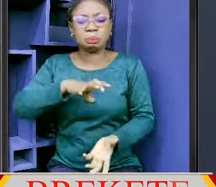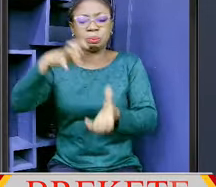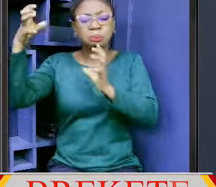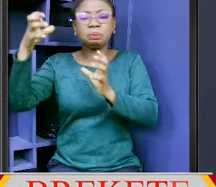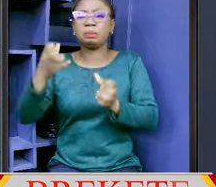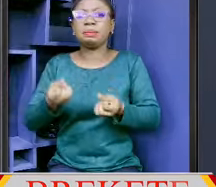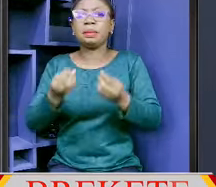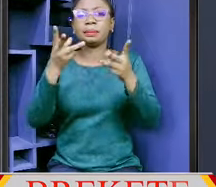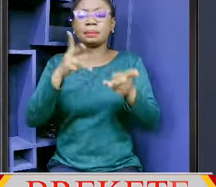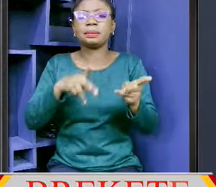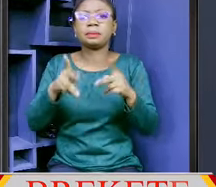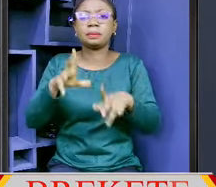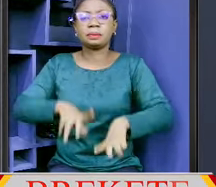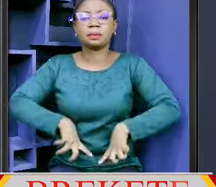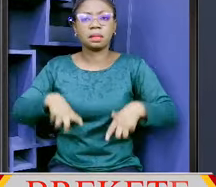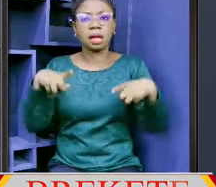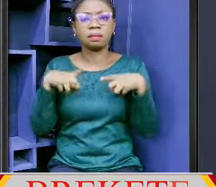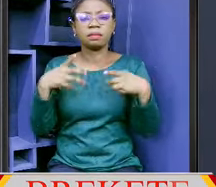end